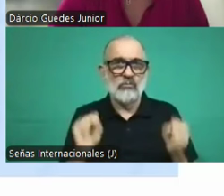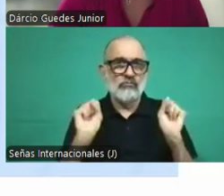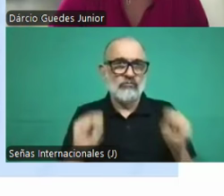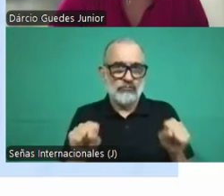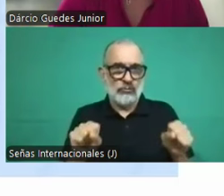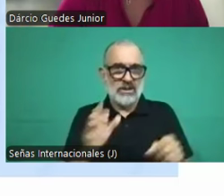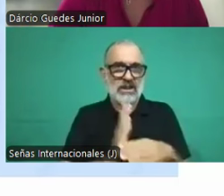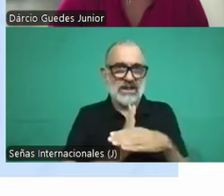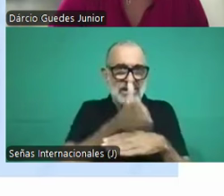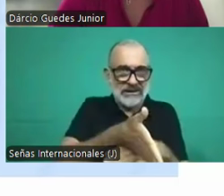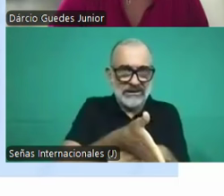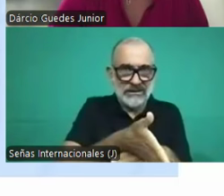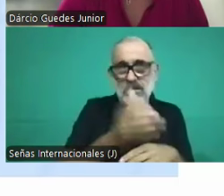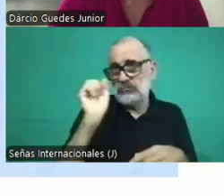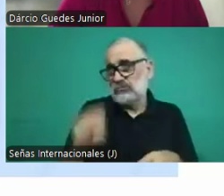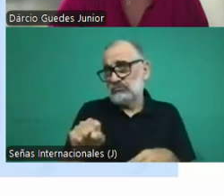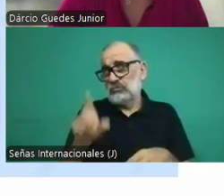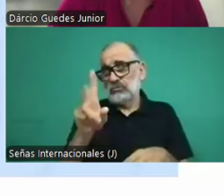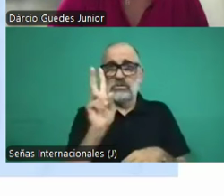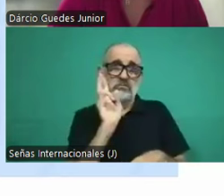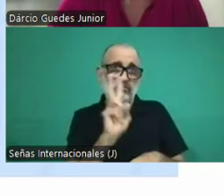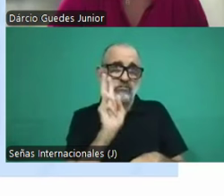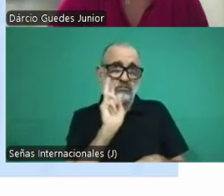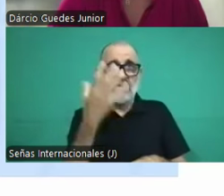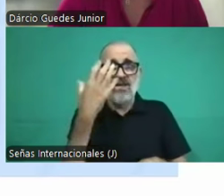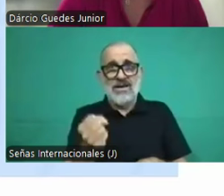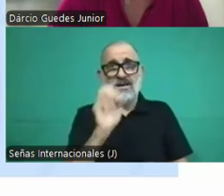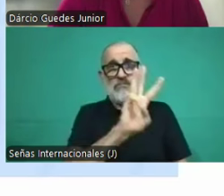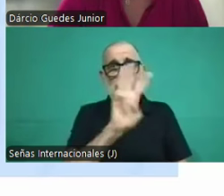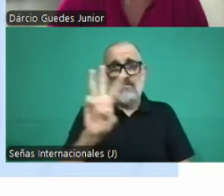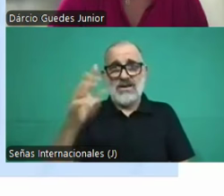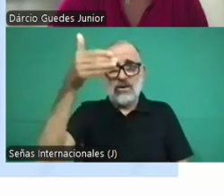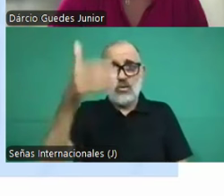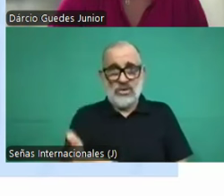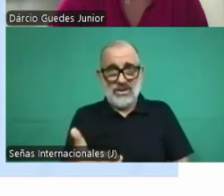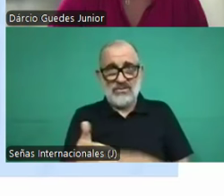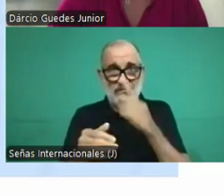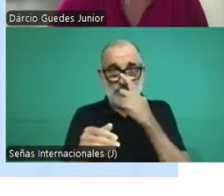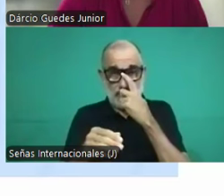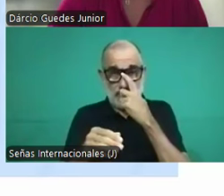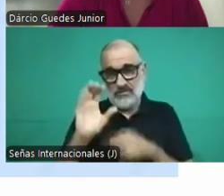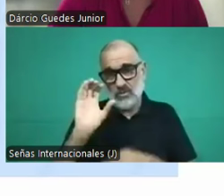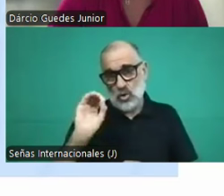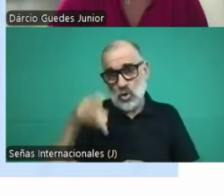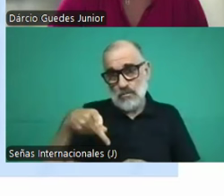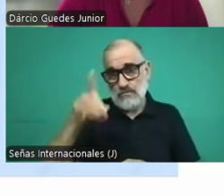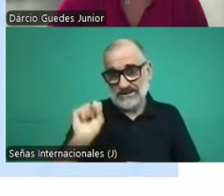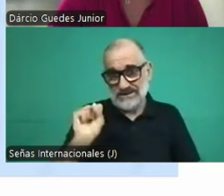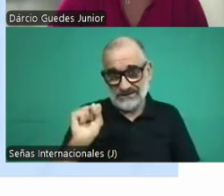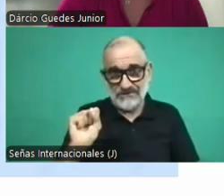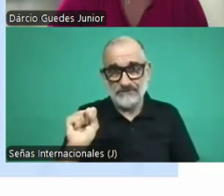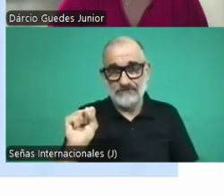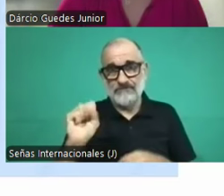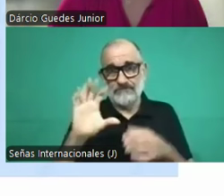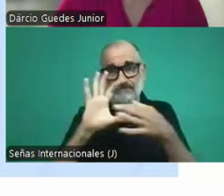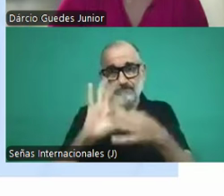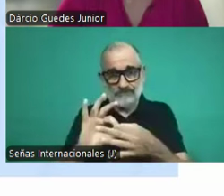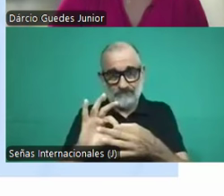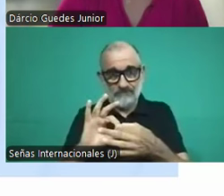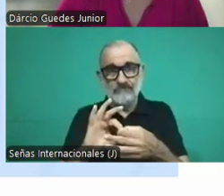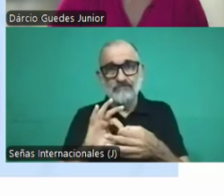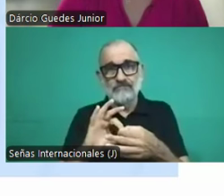la it here. It's also página already web available de on the OPS. web Si page of ustedes PAHO. utilizan el If QR you code que está use the presente aquí, QR lo code pueden that ver is tanto en